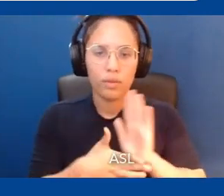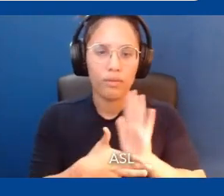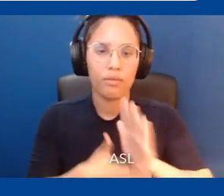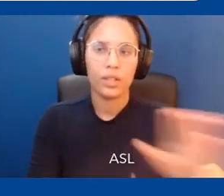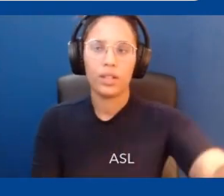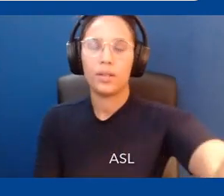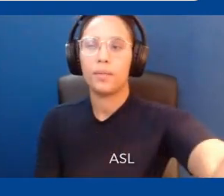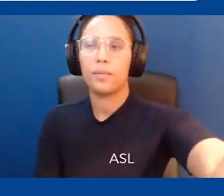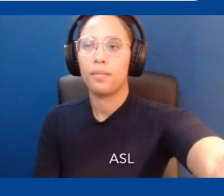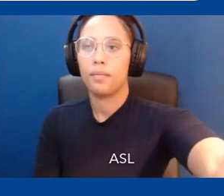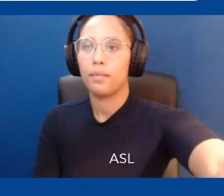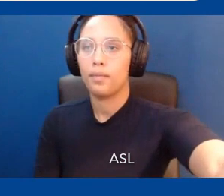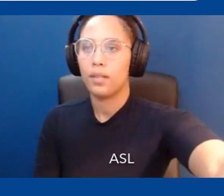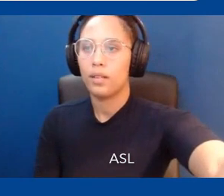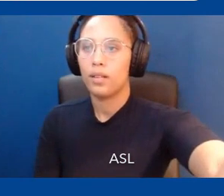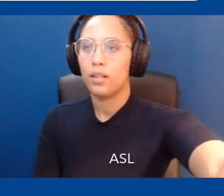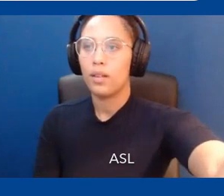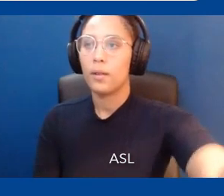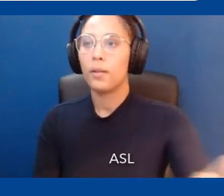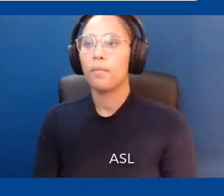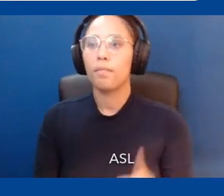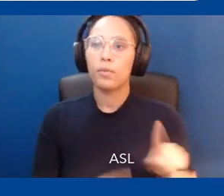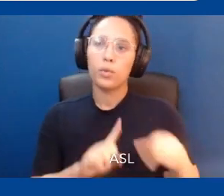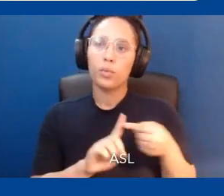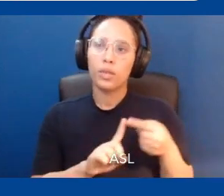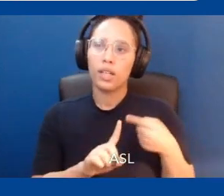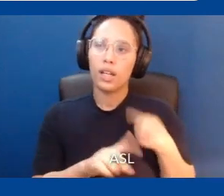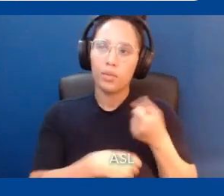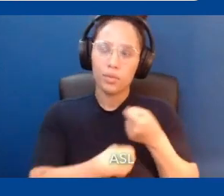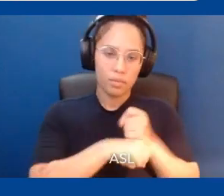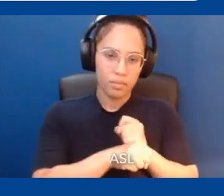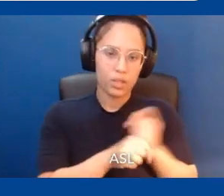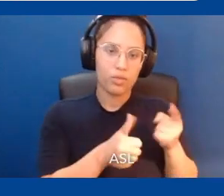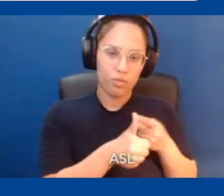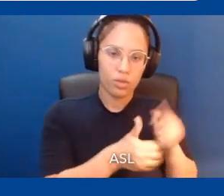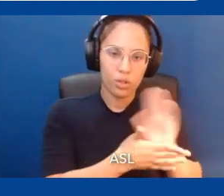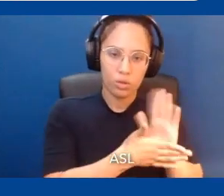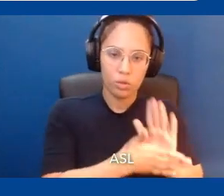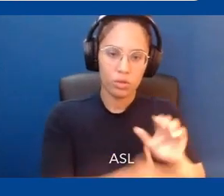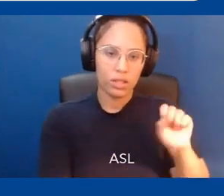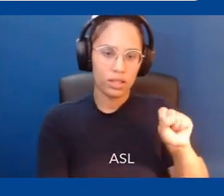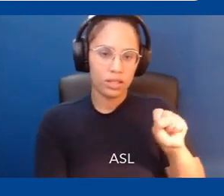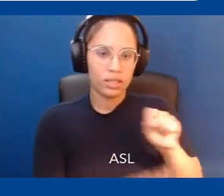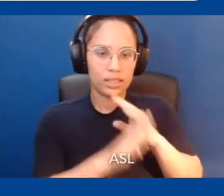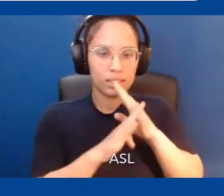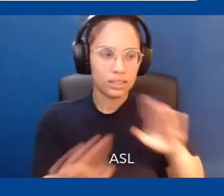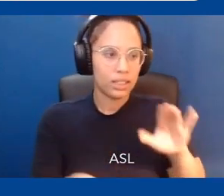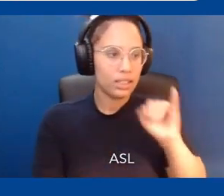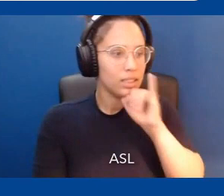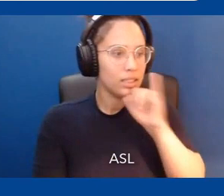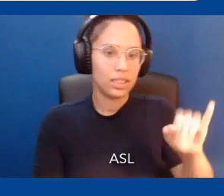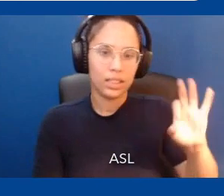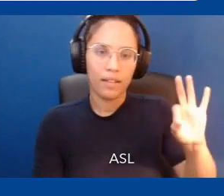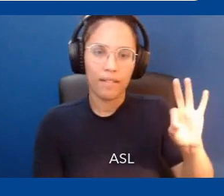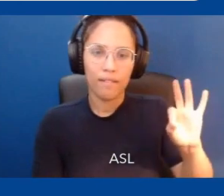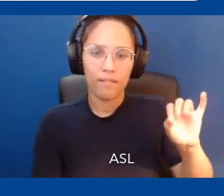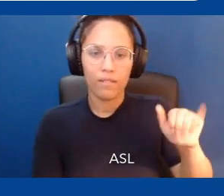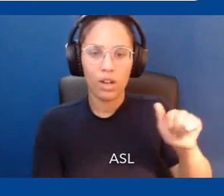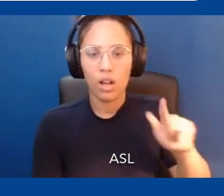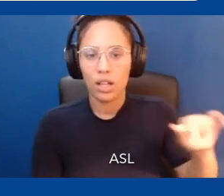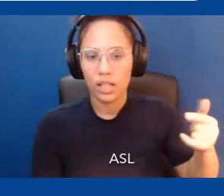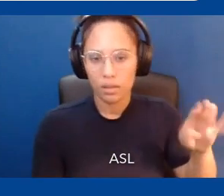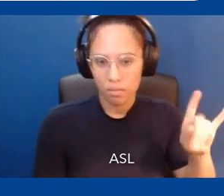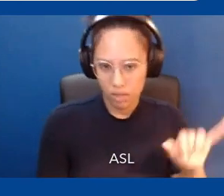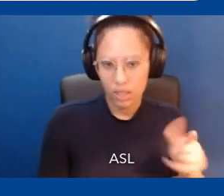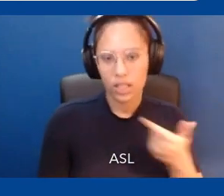When I was shooting Silence is a Falling Body, I met La Delpi. That was